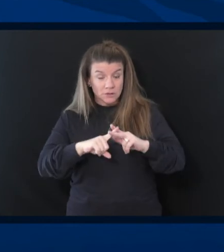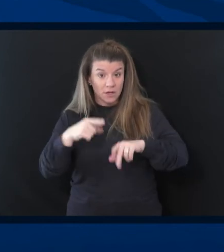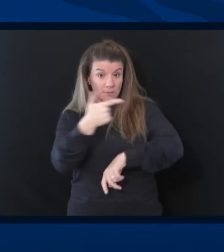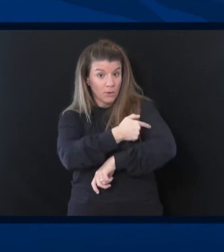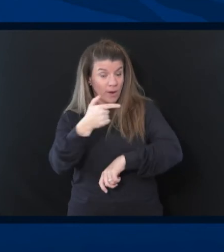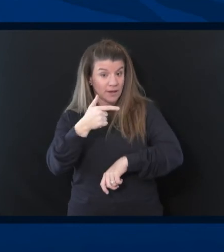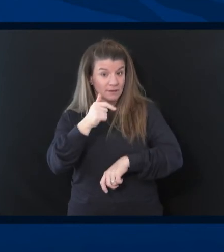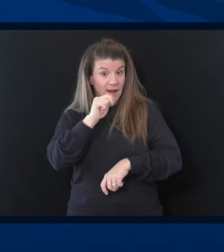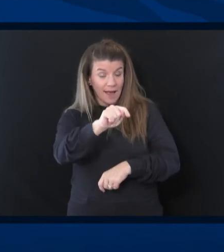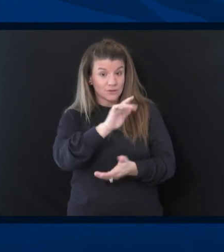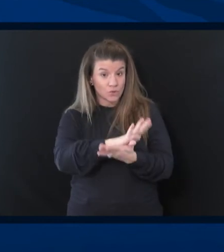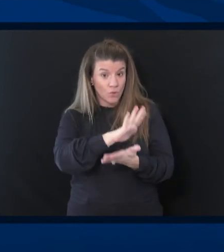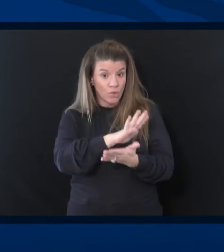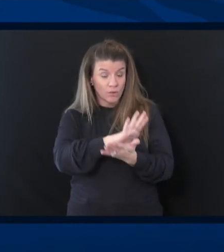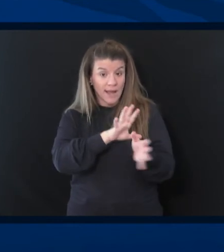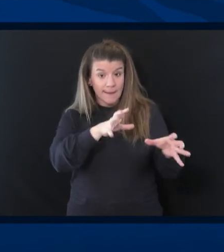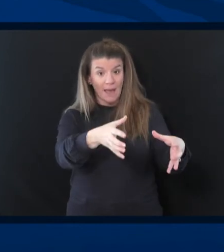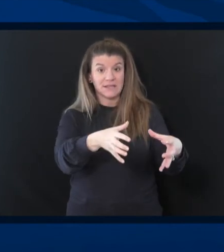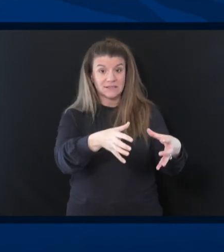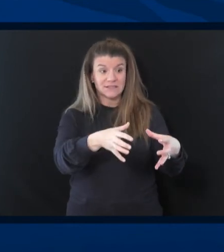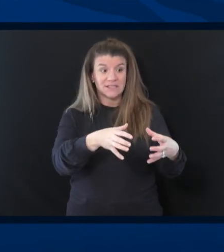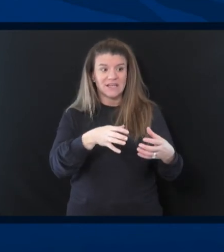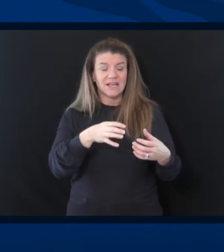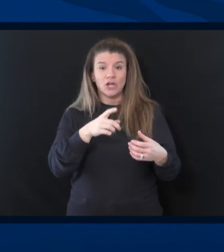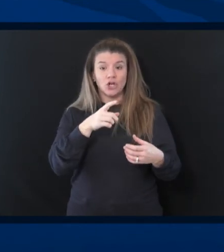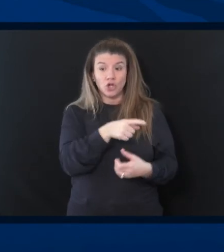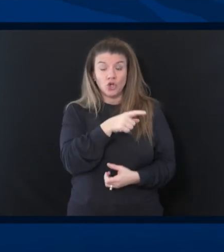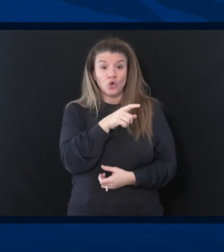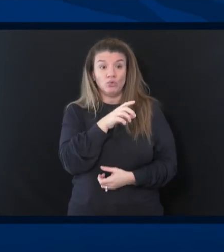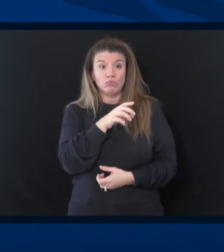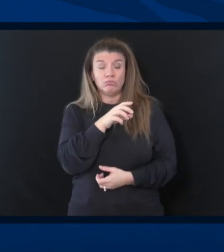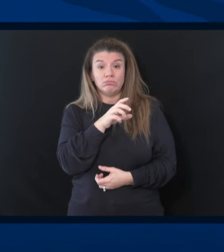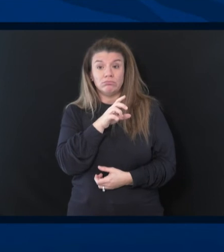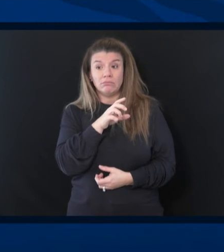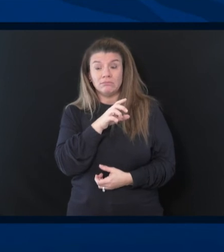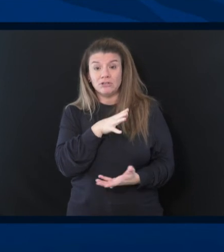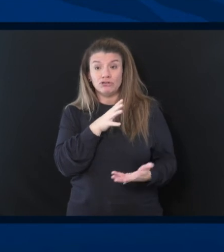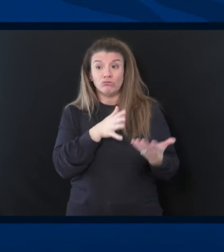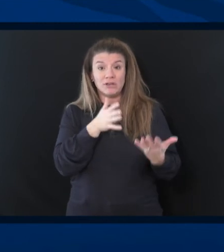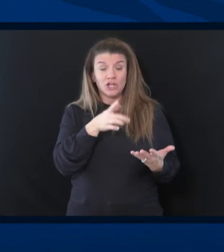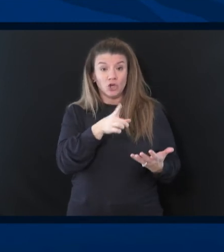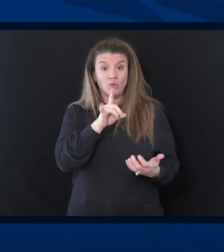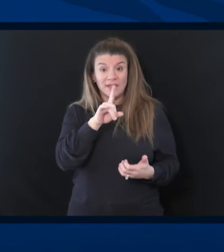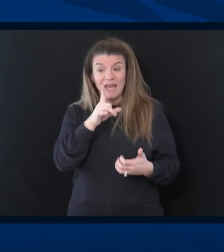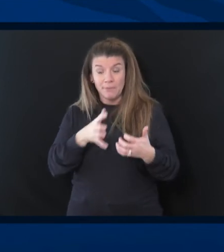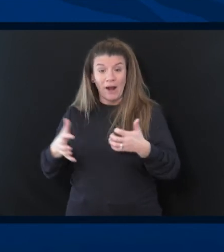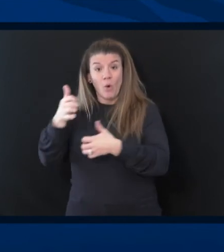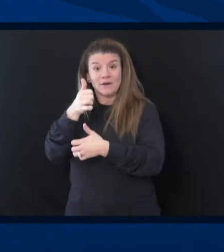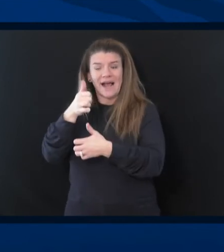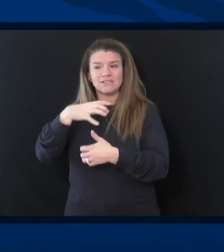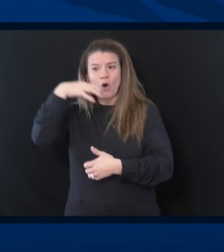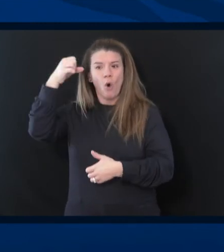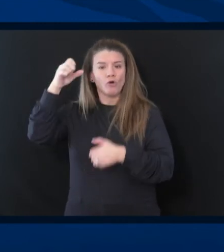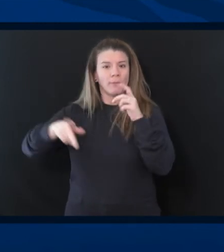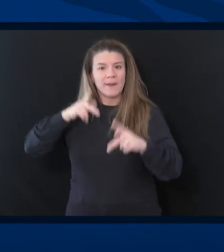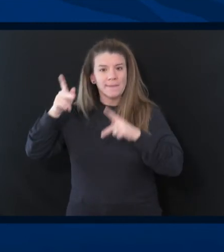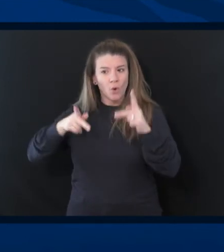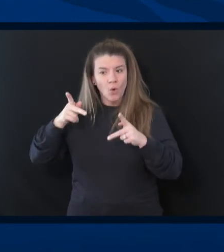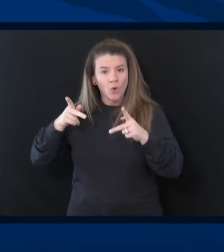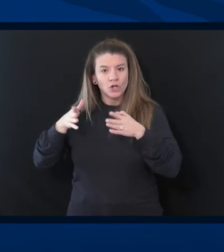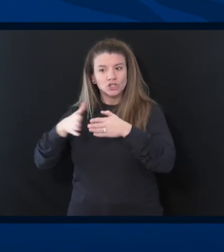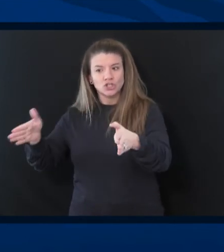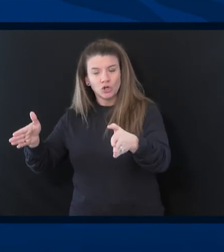vaccinated in mass? You technically did, perhaps for good reasons, prioritize older people in the general public above